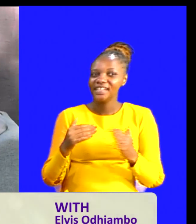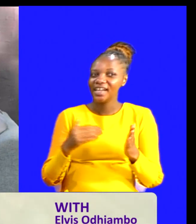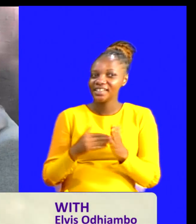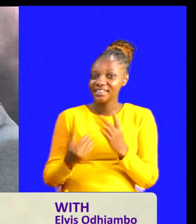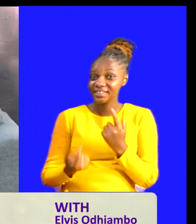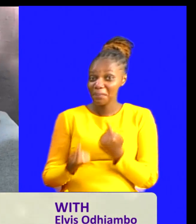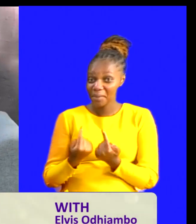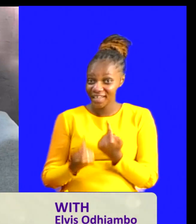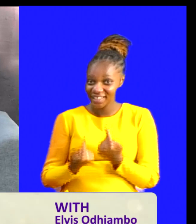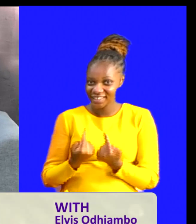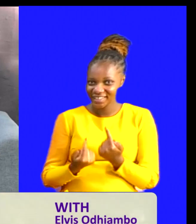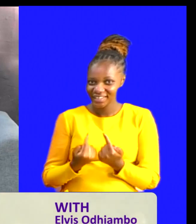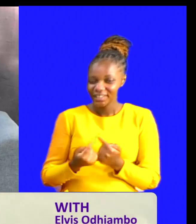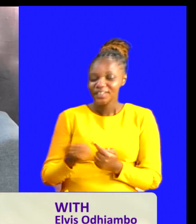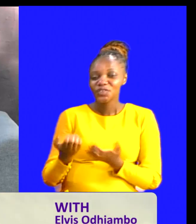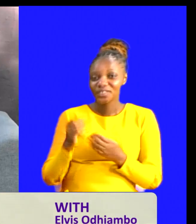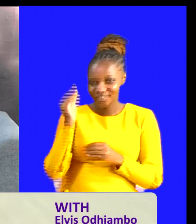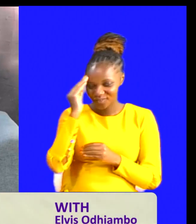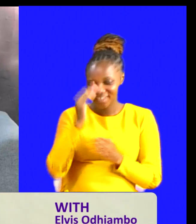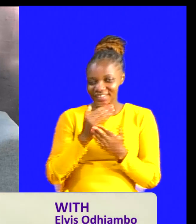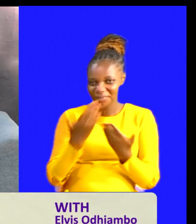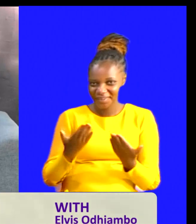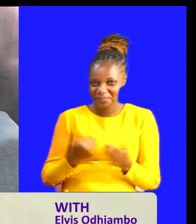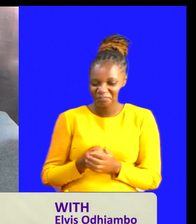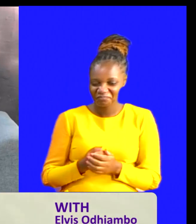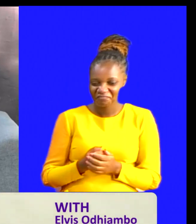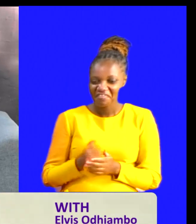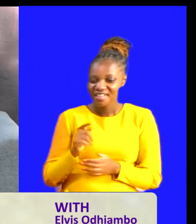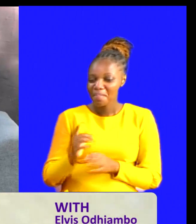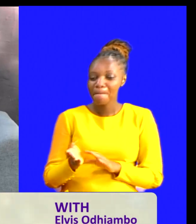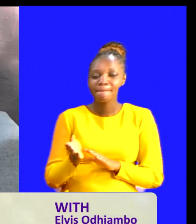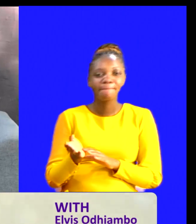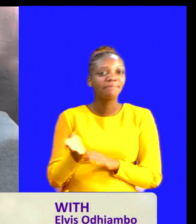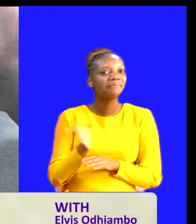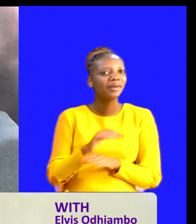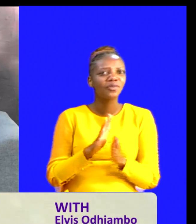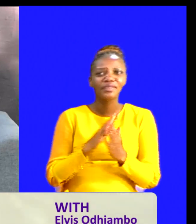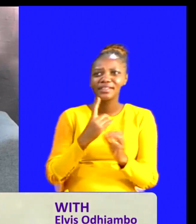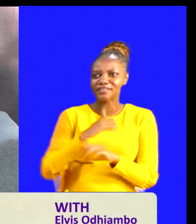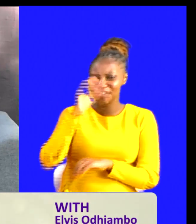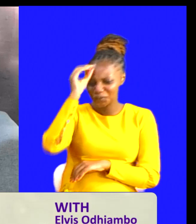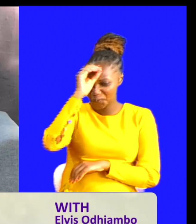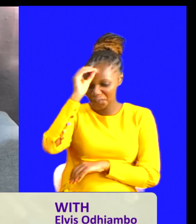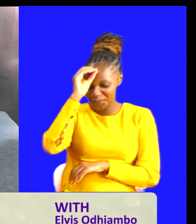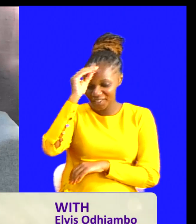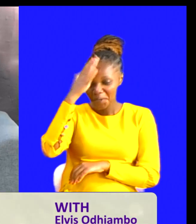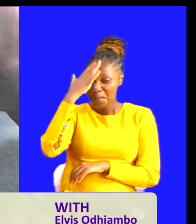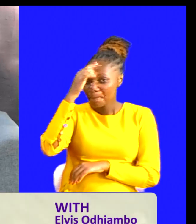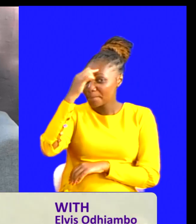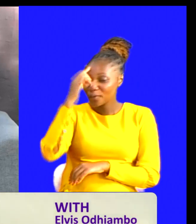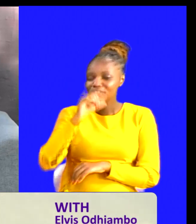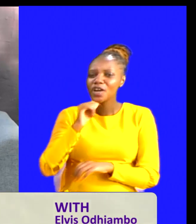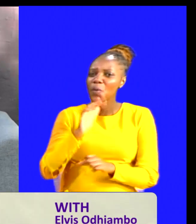promoted from the Championship to the Premier League. They are coming in with a different perspective that not many Premier League